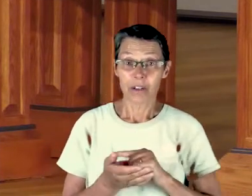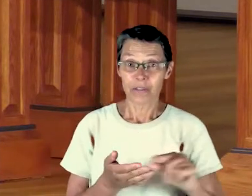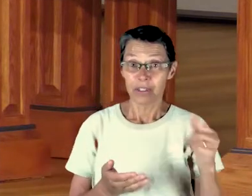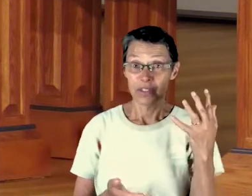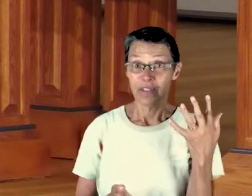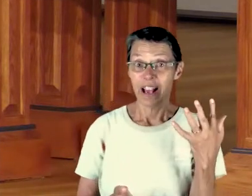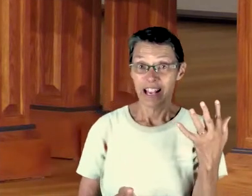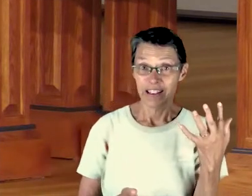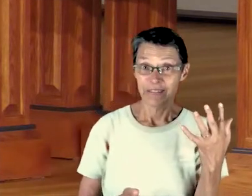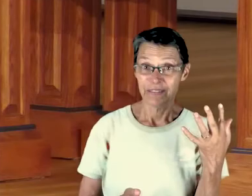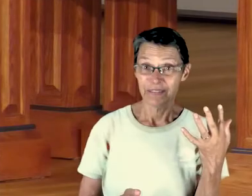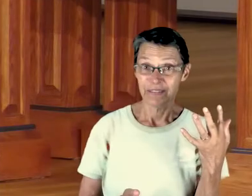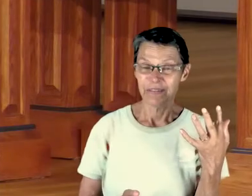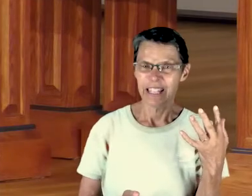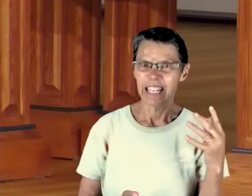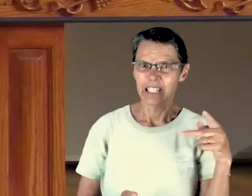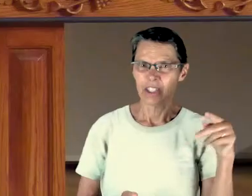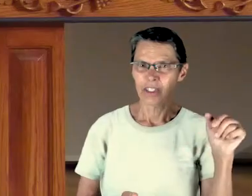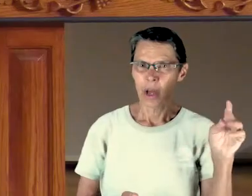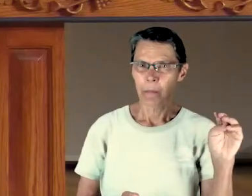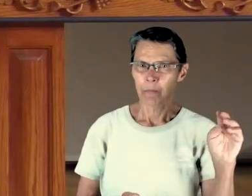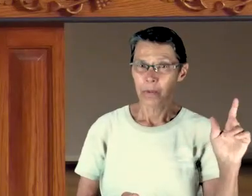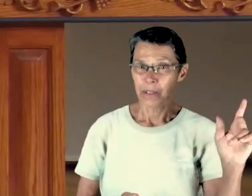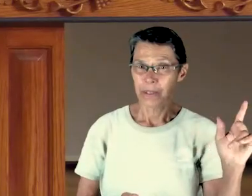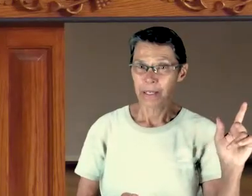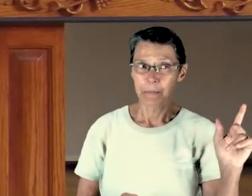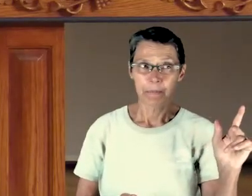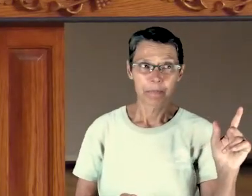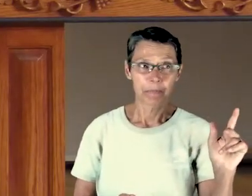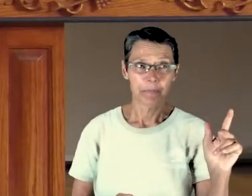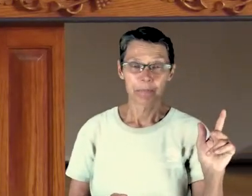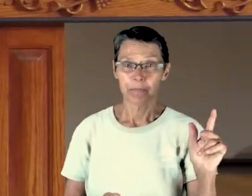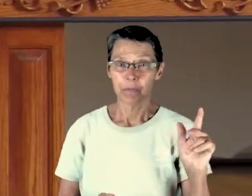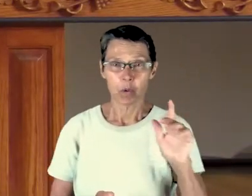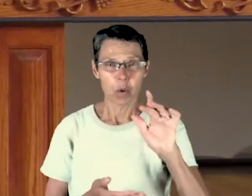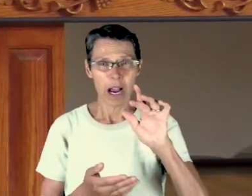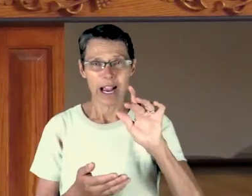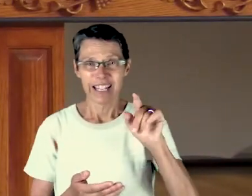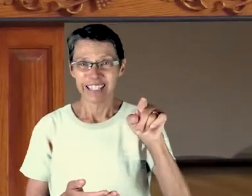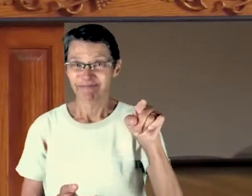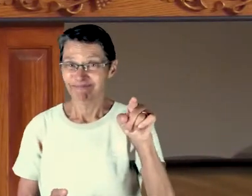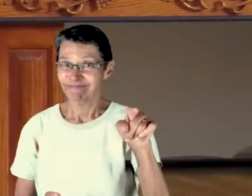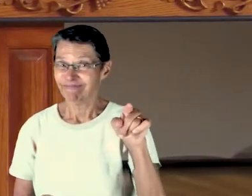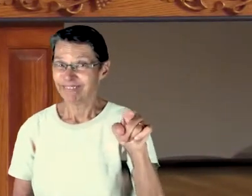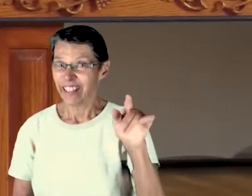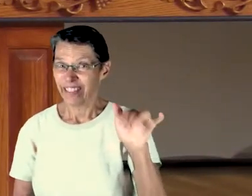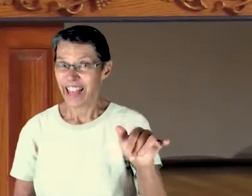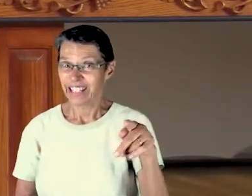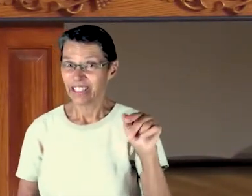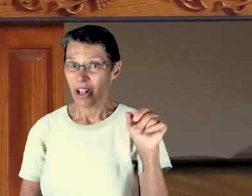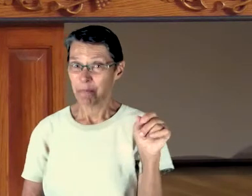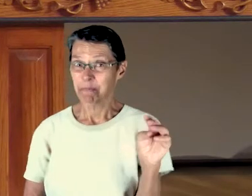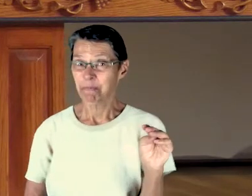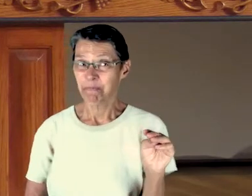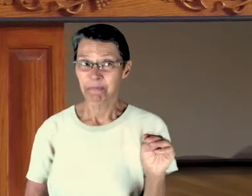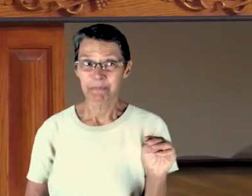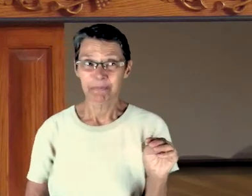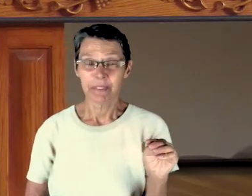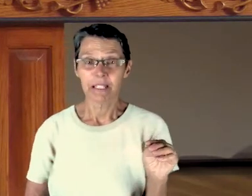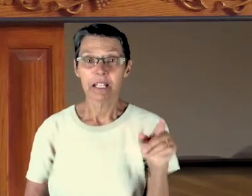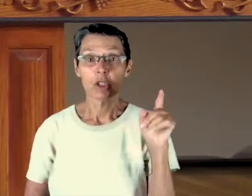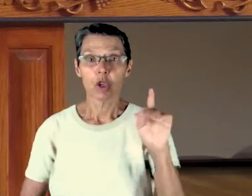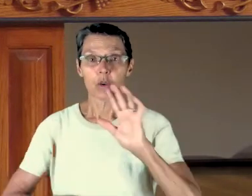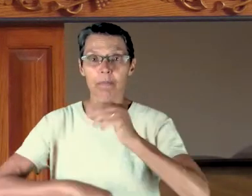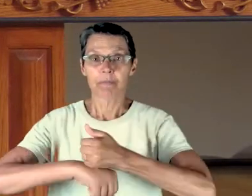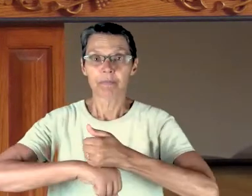verse 5 of the 23rd Psalm. Right smack dab in the middle of that psalm. Thou